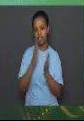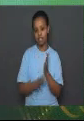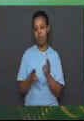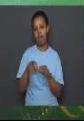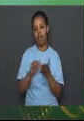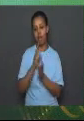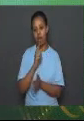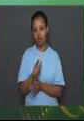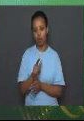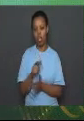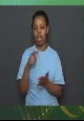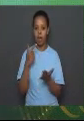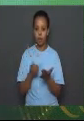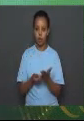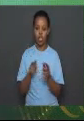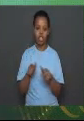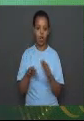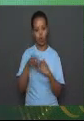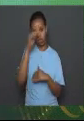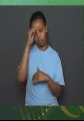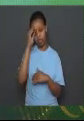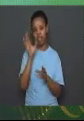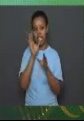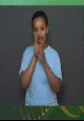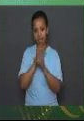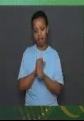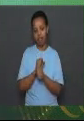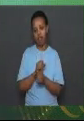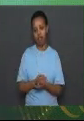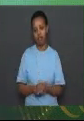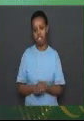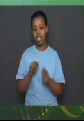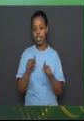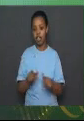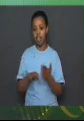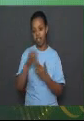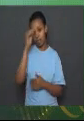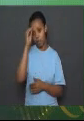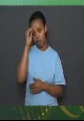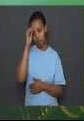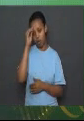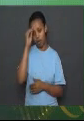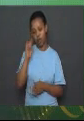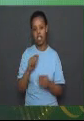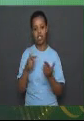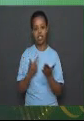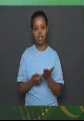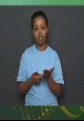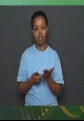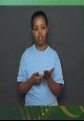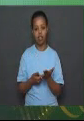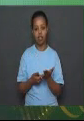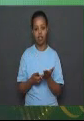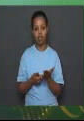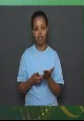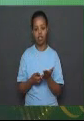This brings us to the end of our lesson. Today, we learned about the